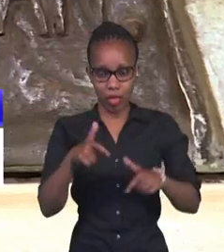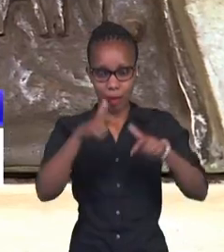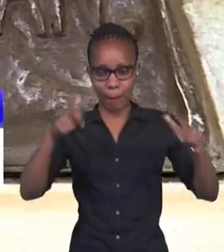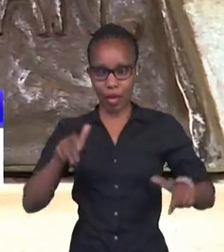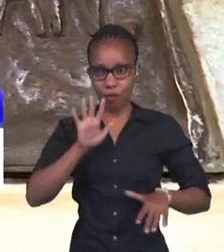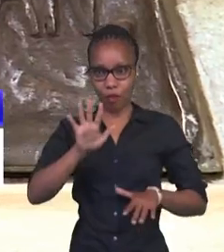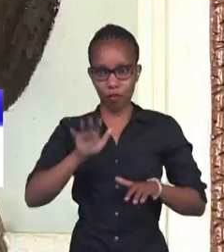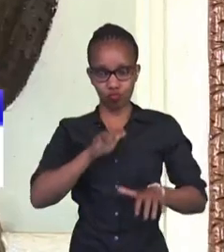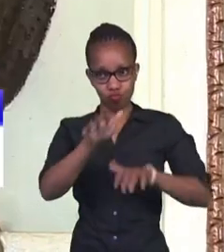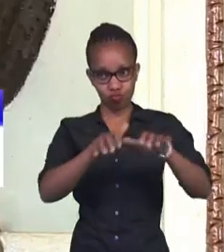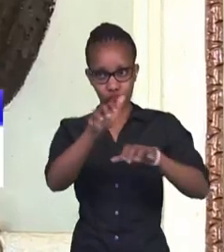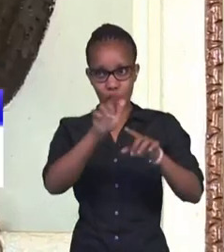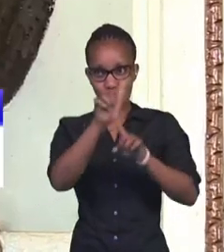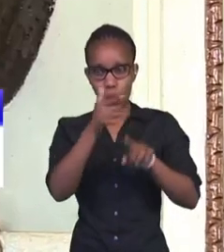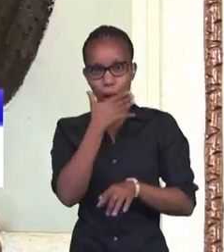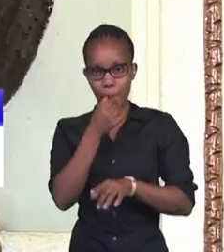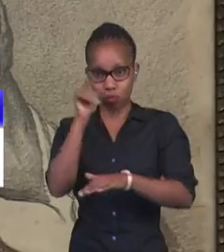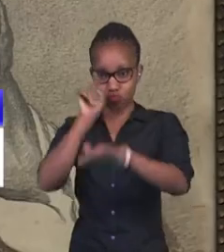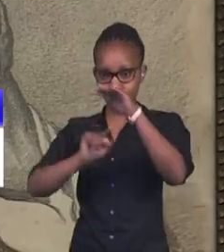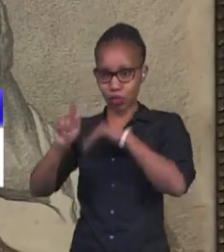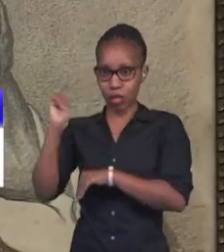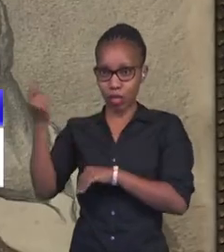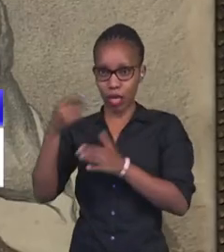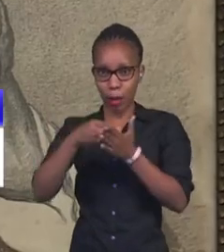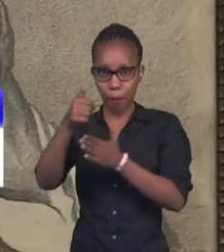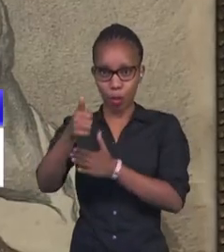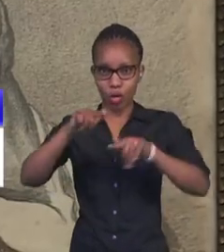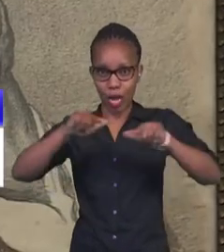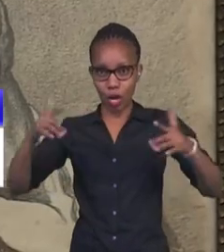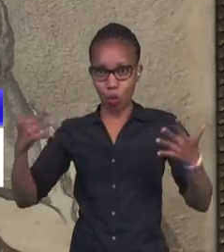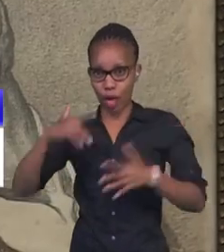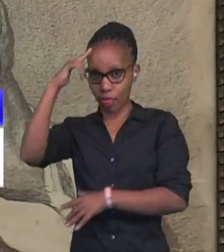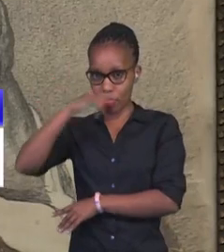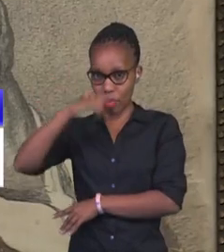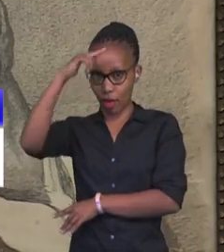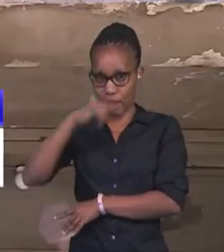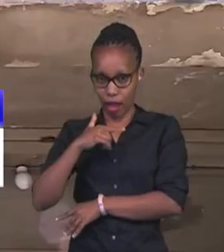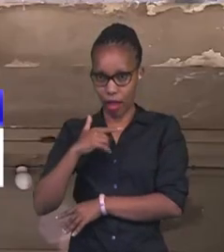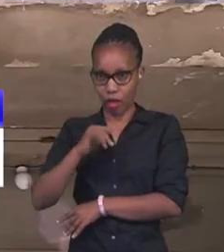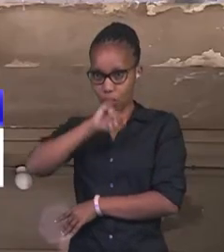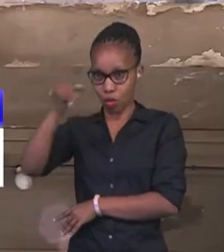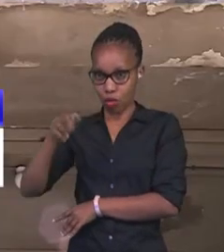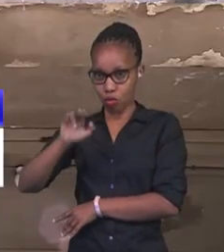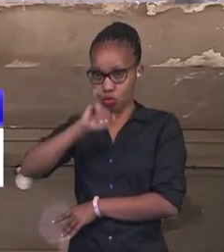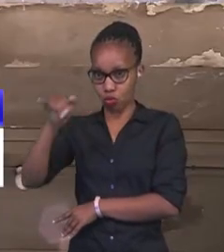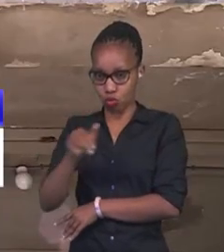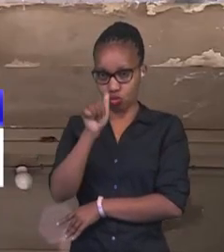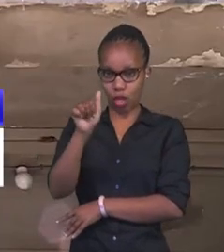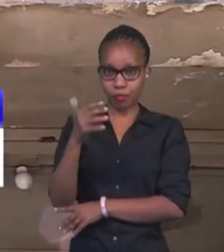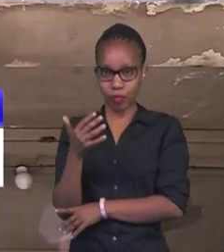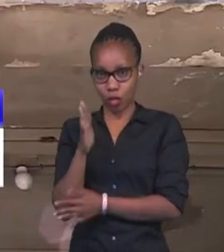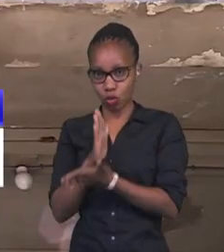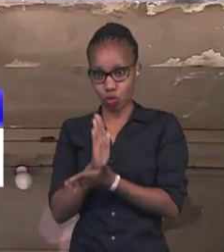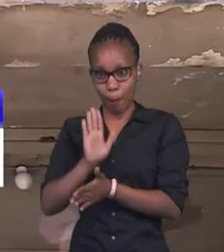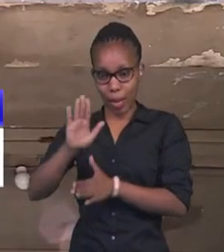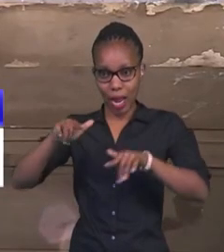When William McMillan first came to the country, he bought a piece of land in Thika, the current place where Juja sits. In fact, it was his